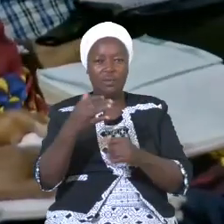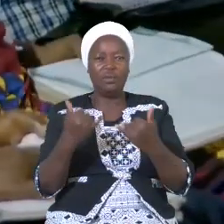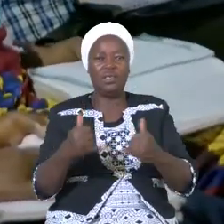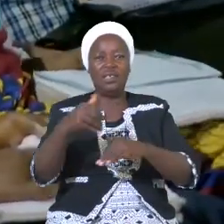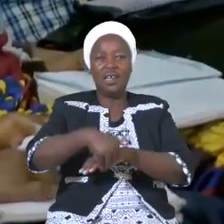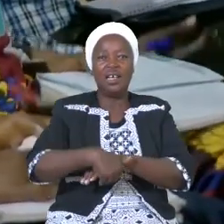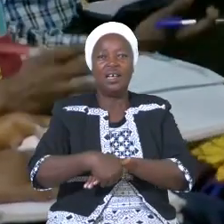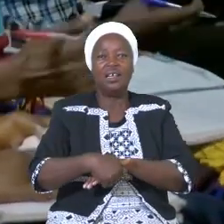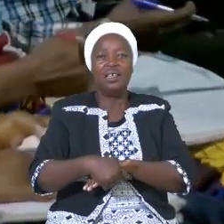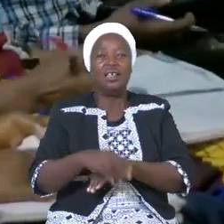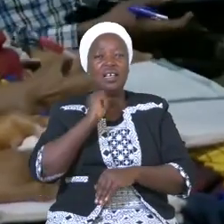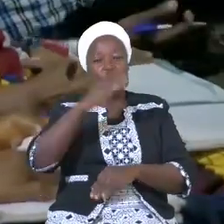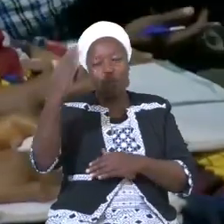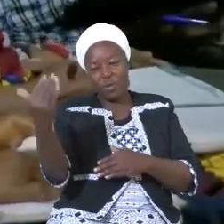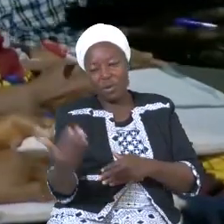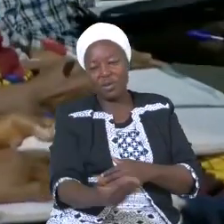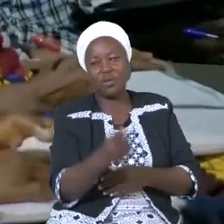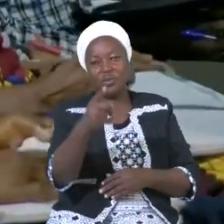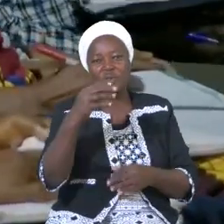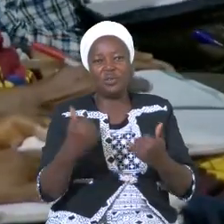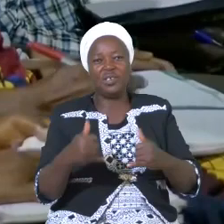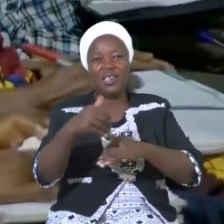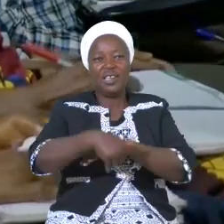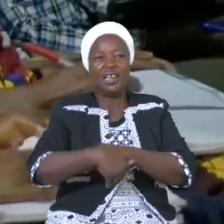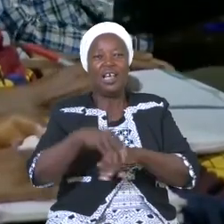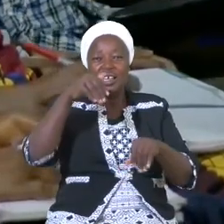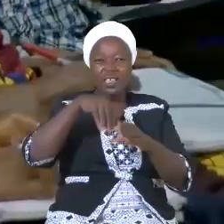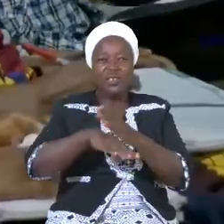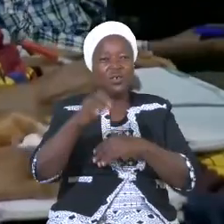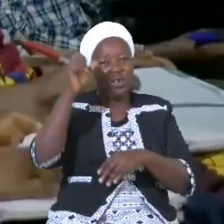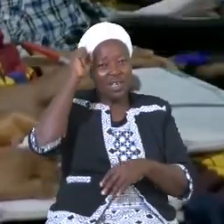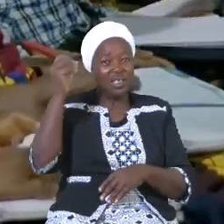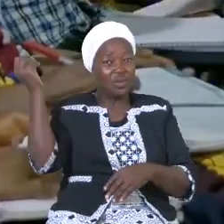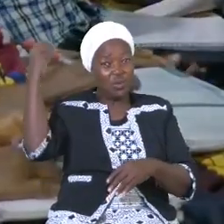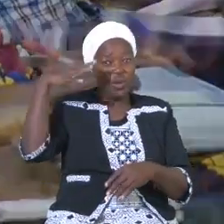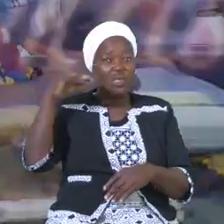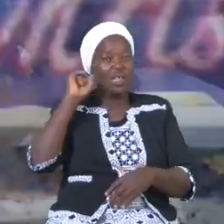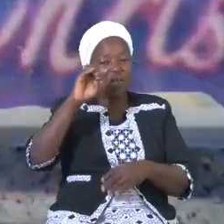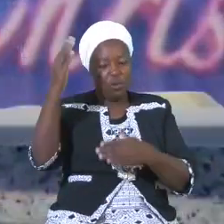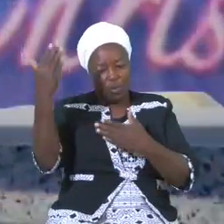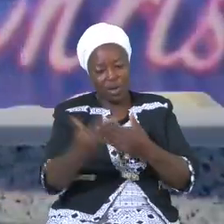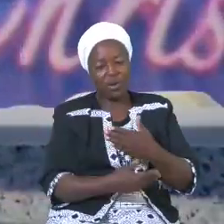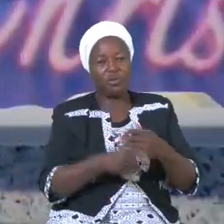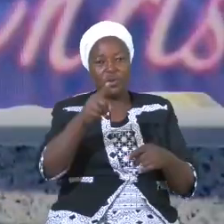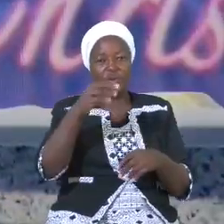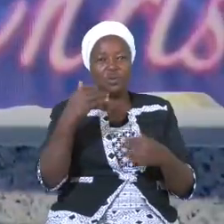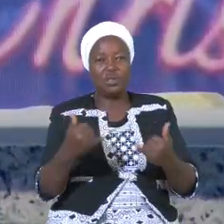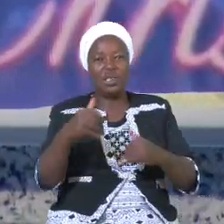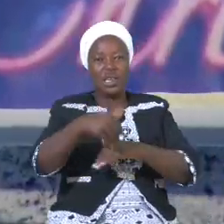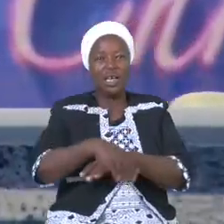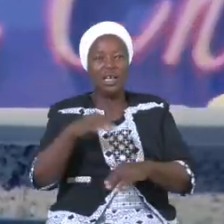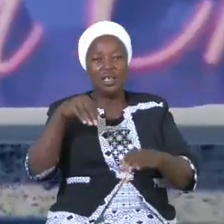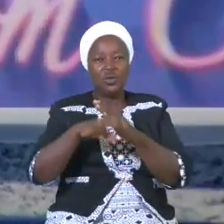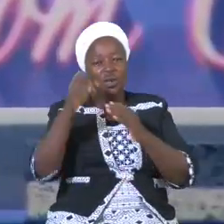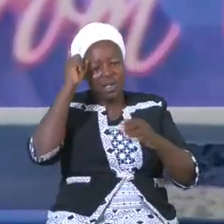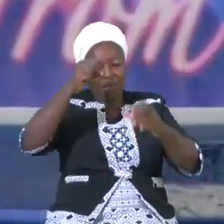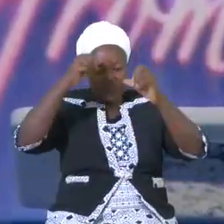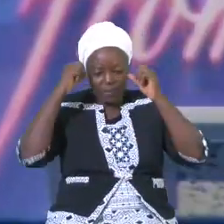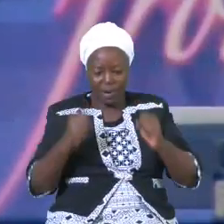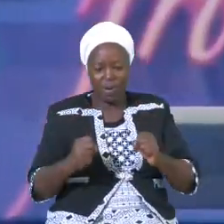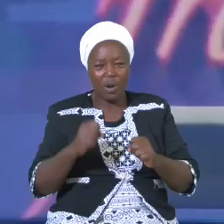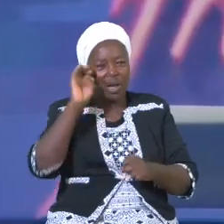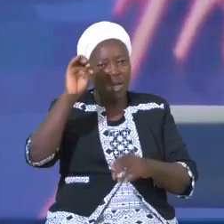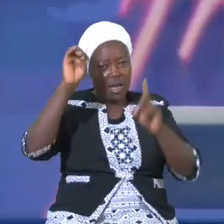welcomes you tonight into his grace it welcomes you tonight into his power it welcomes you